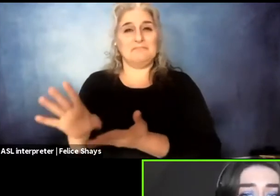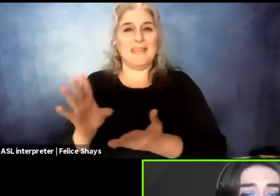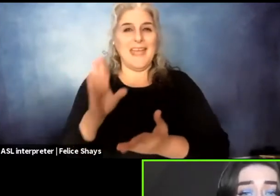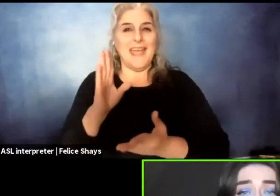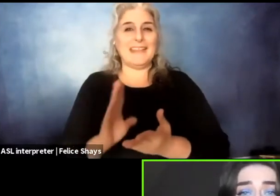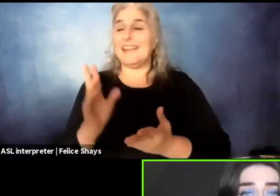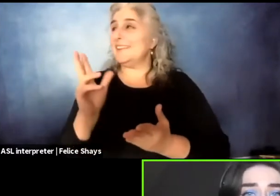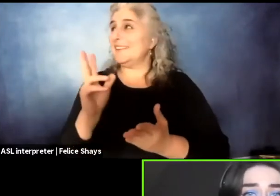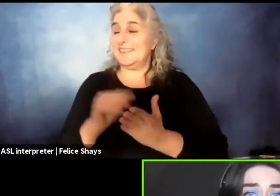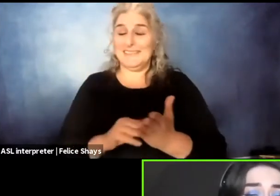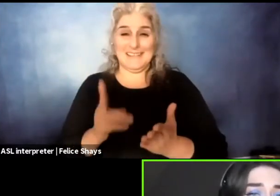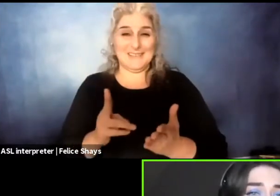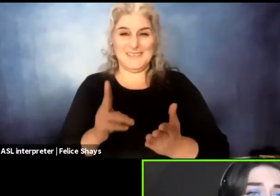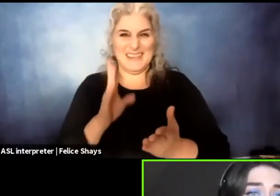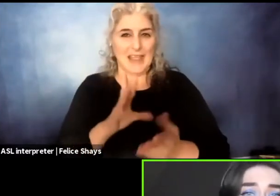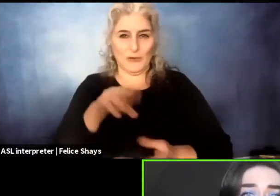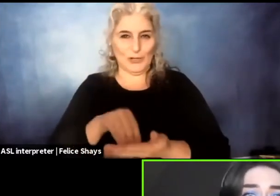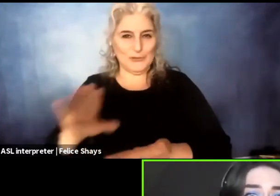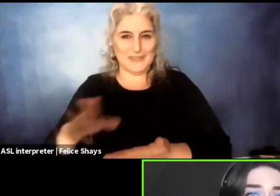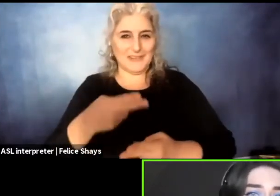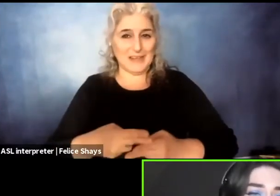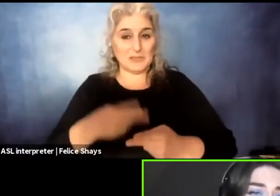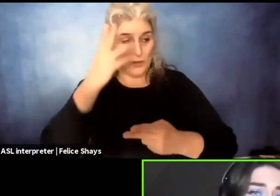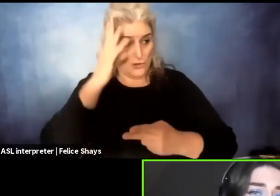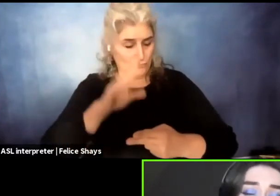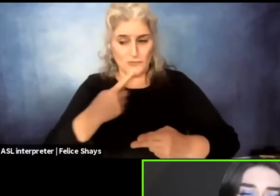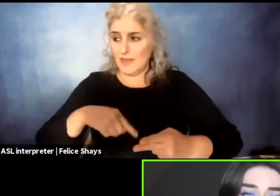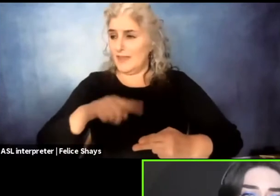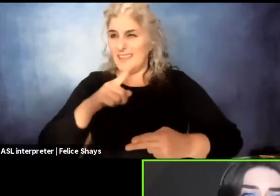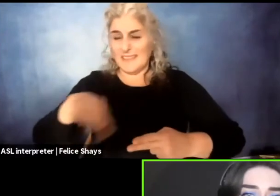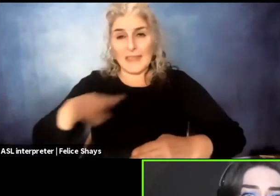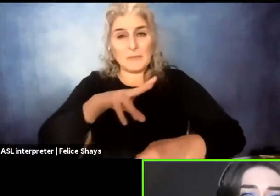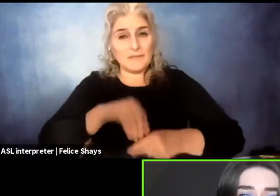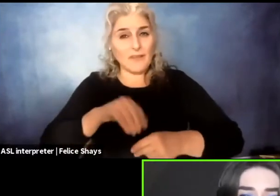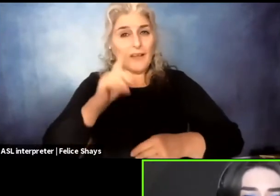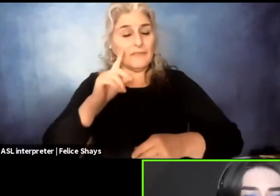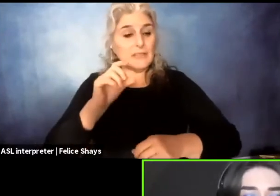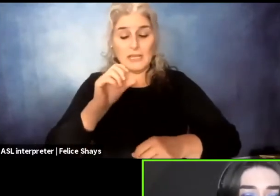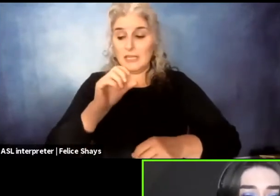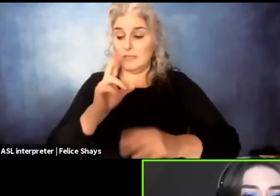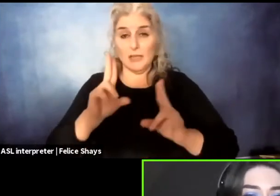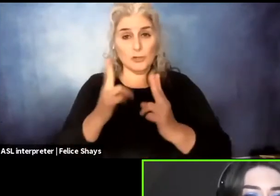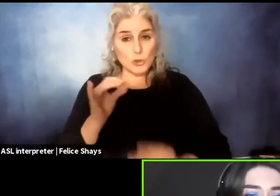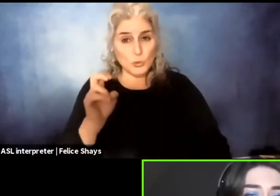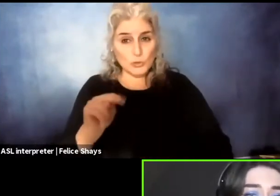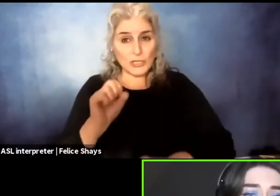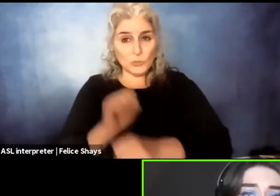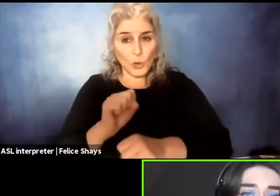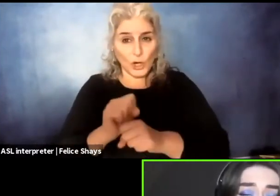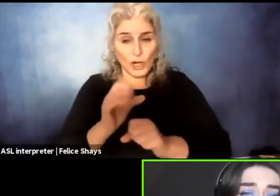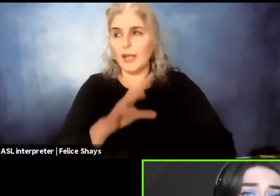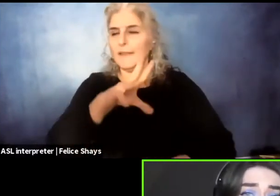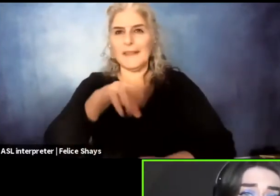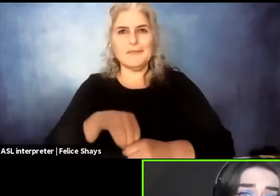Sex workers were part of the original Women's March. They've been involved in workers' movements going very far back. They were embedded in